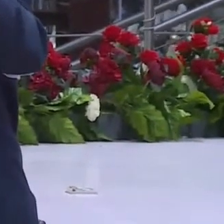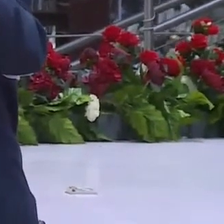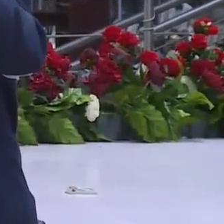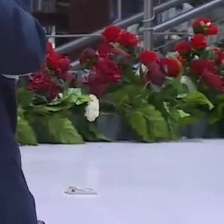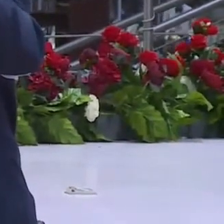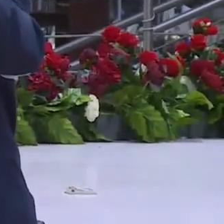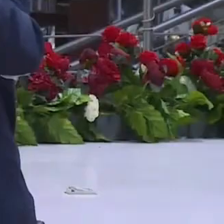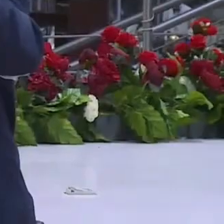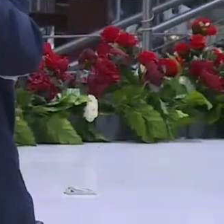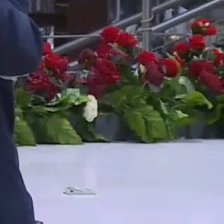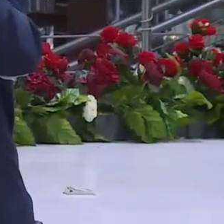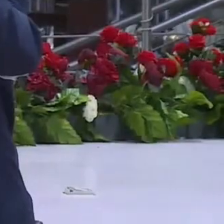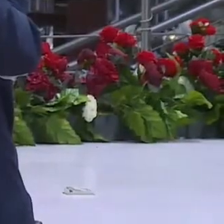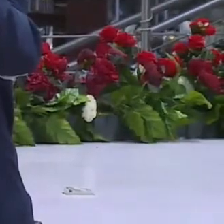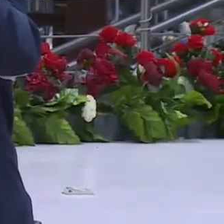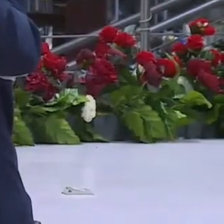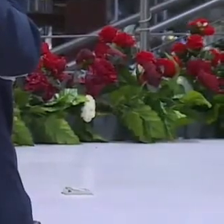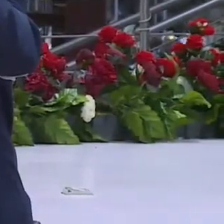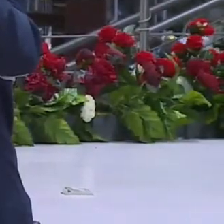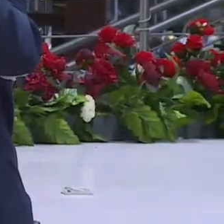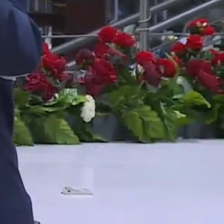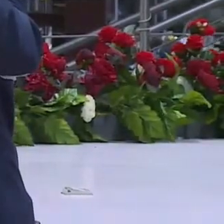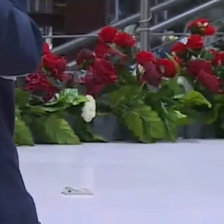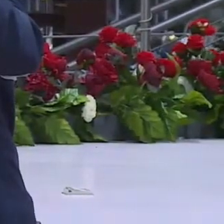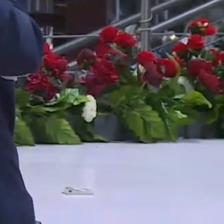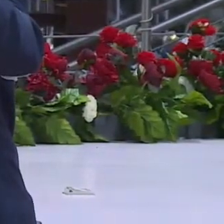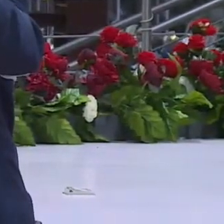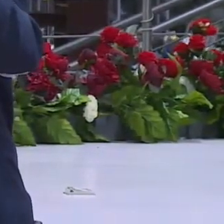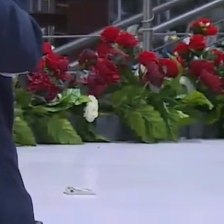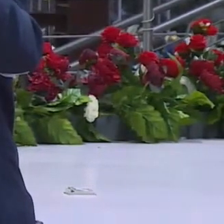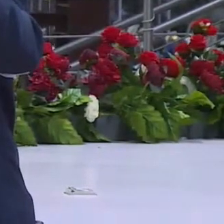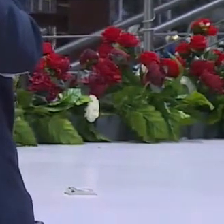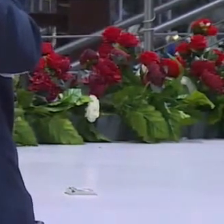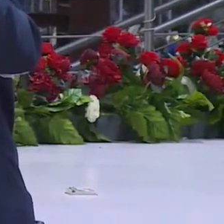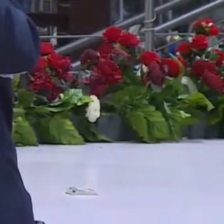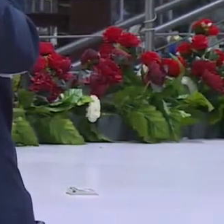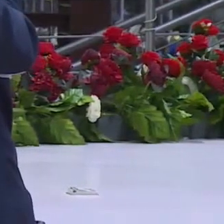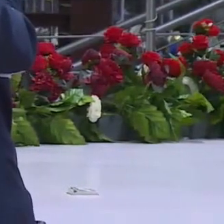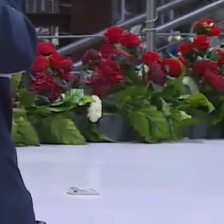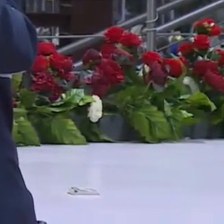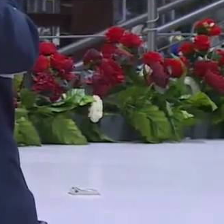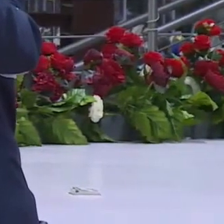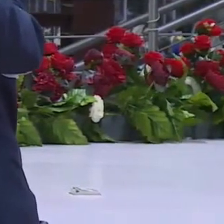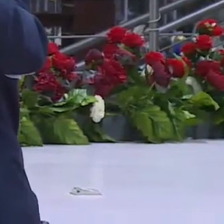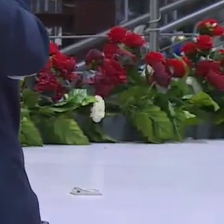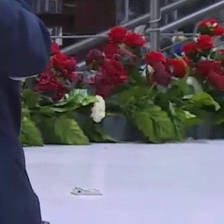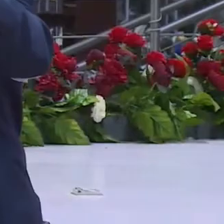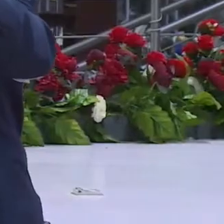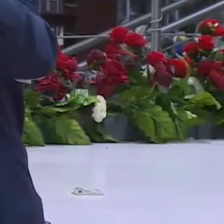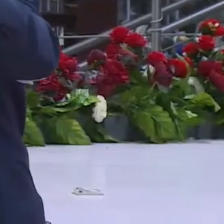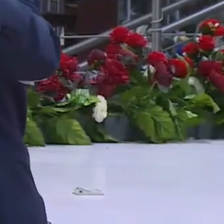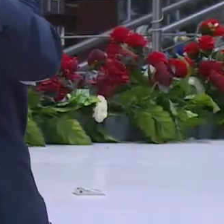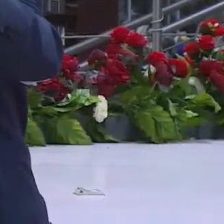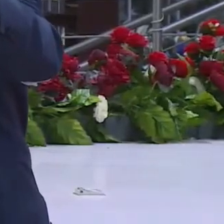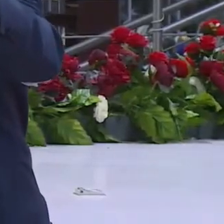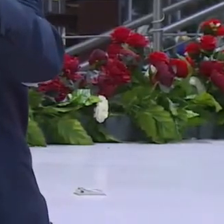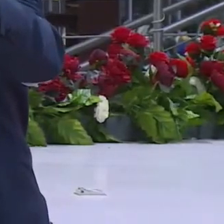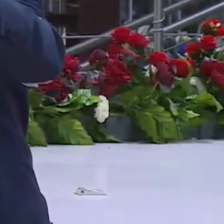Be glorified in our lives. Be glorified in our lives.